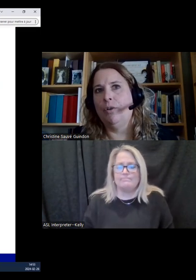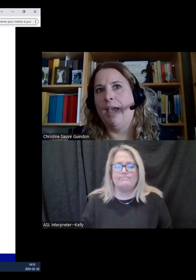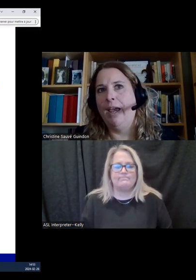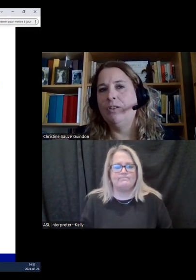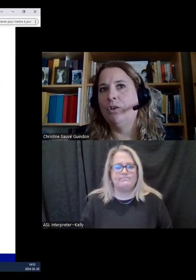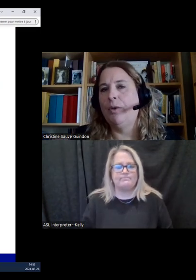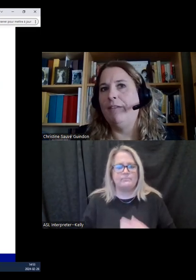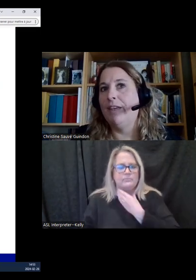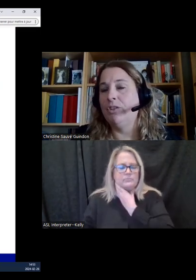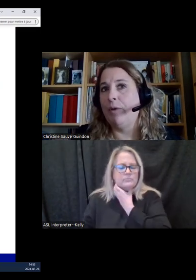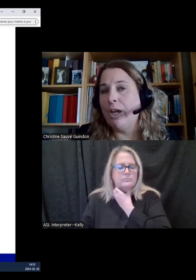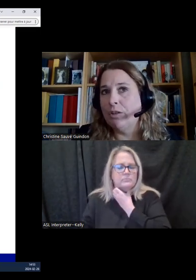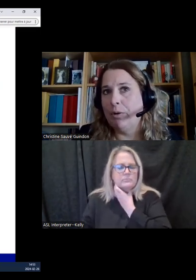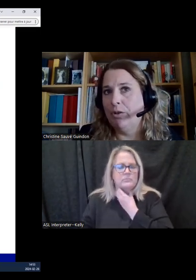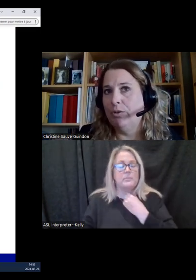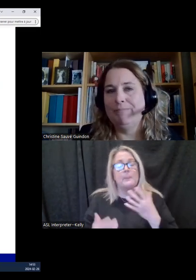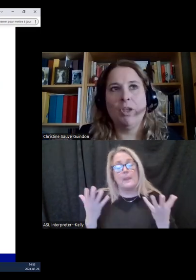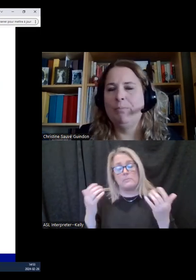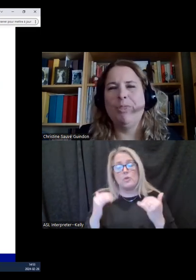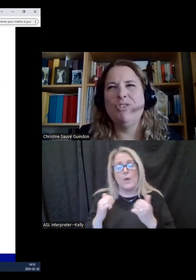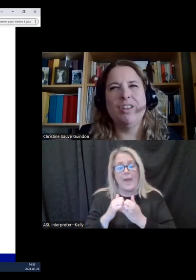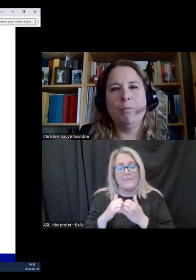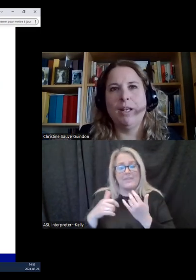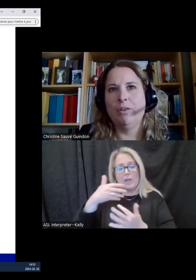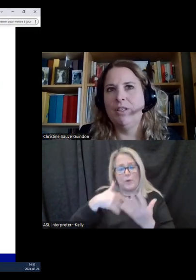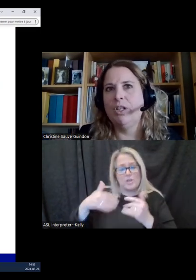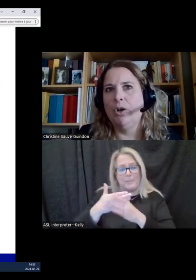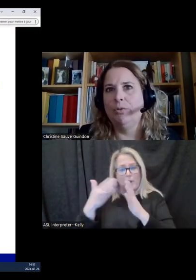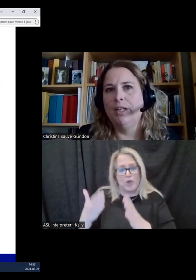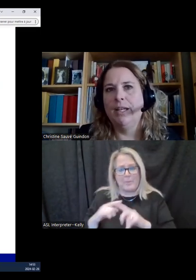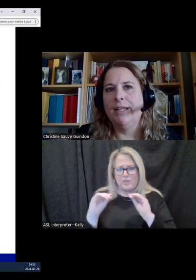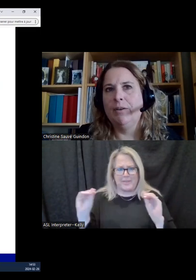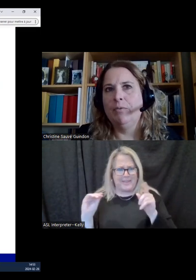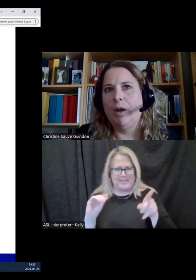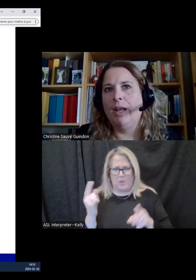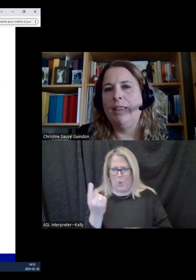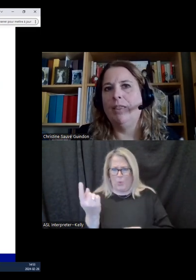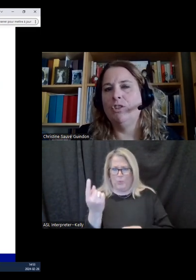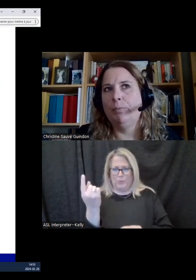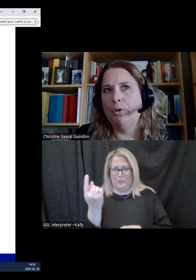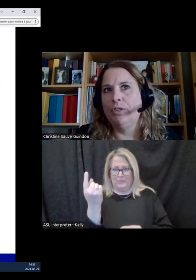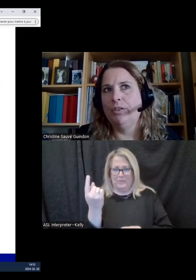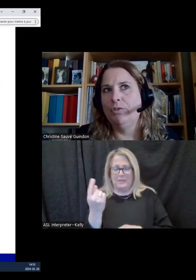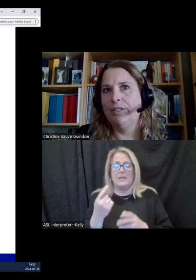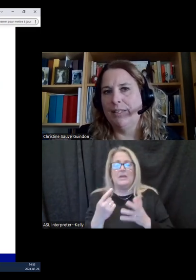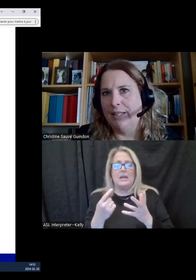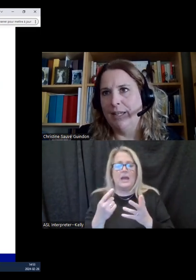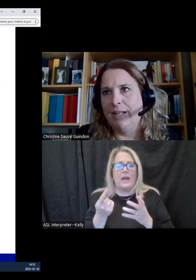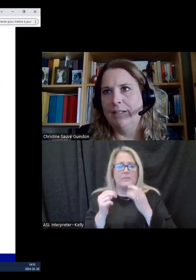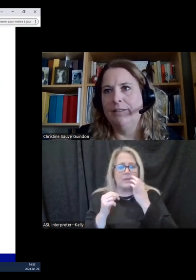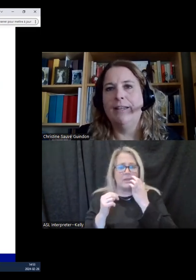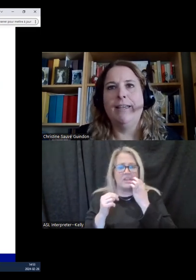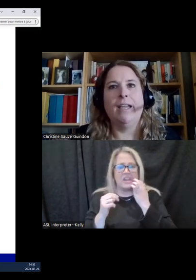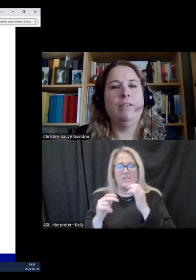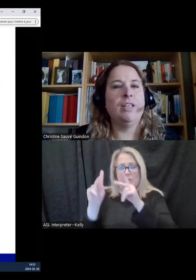So, okay, so we have the interaction partner, but there's none right here. He's alone, right? And then there's a person, there's